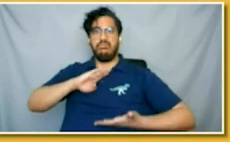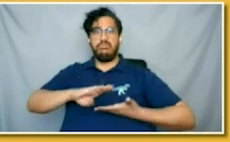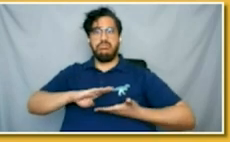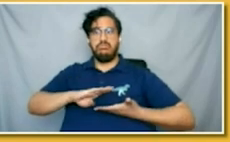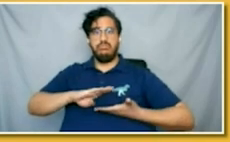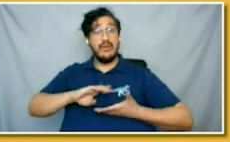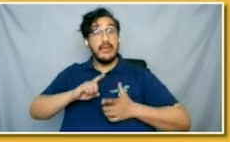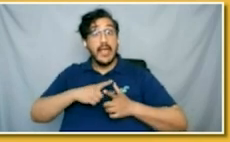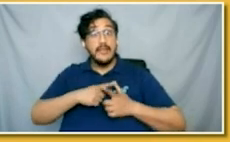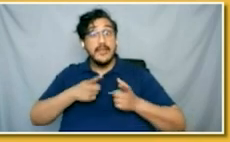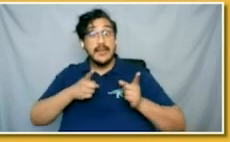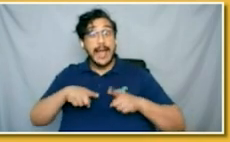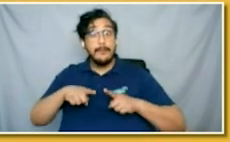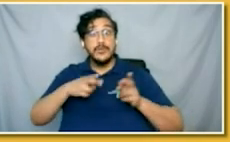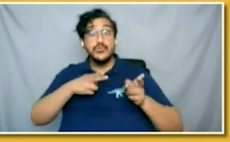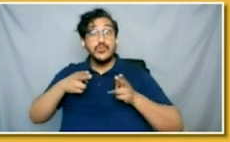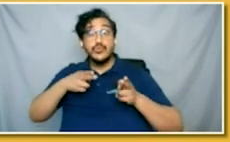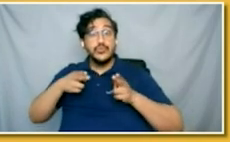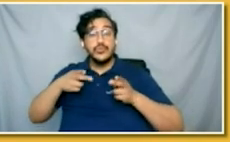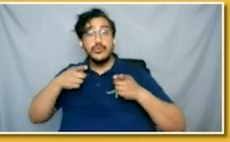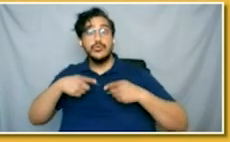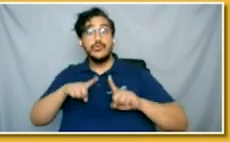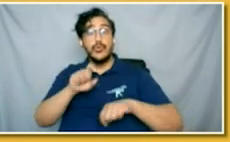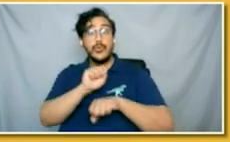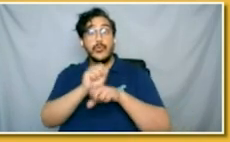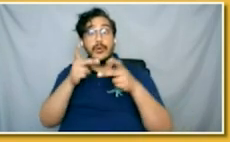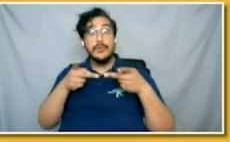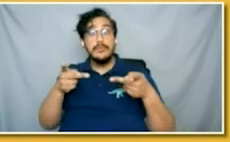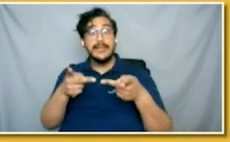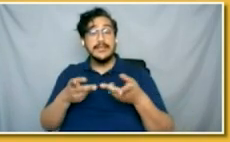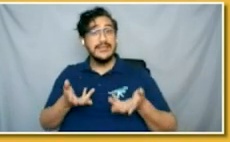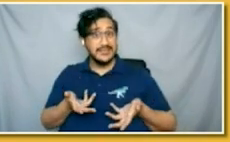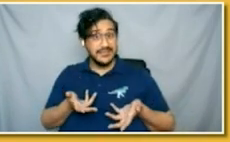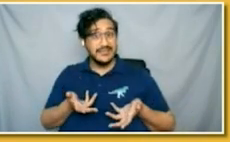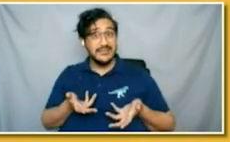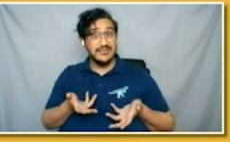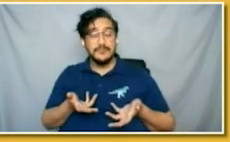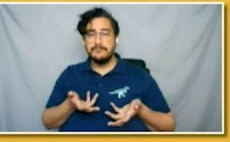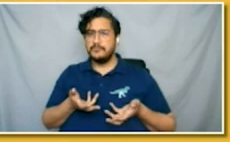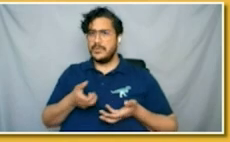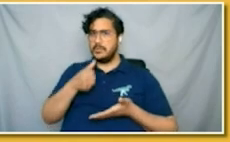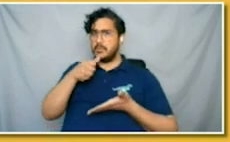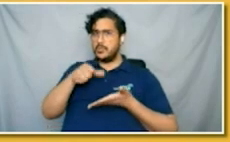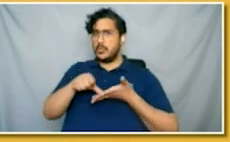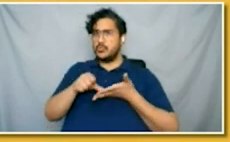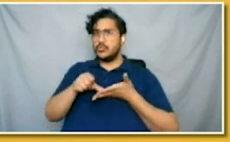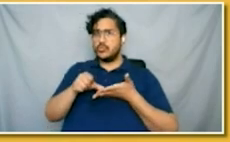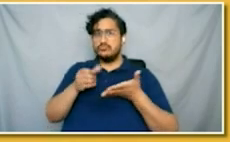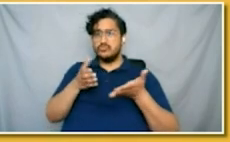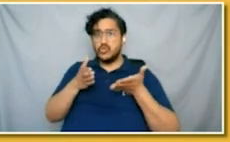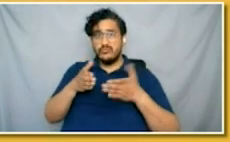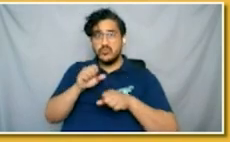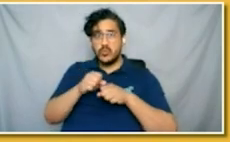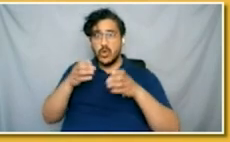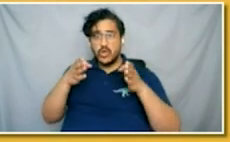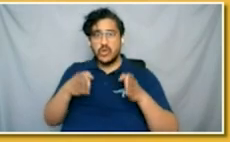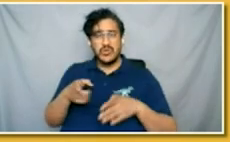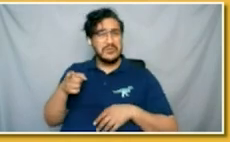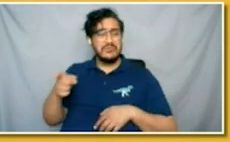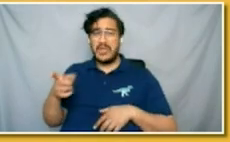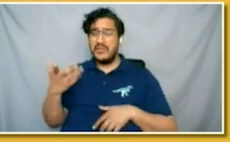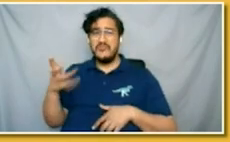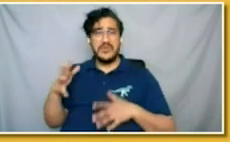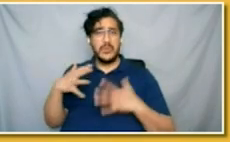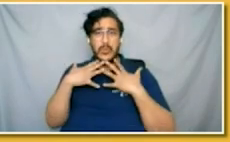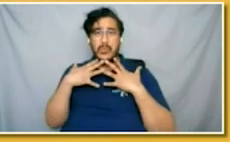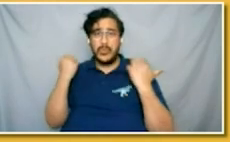the 1980s and 1990s. Postal workers were clearly pushed beyond the limits, and the original purpose of the Postal Service is